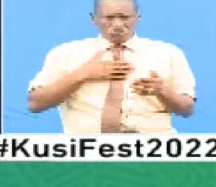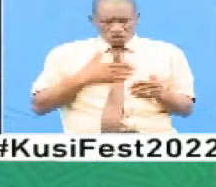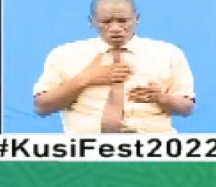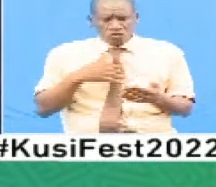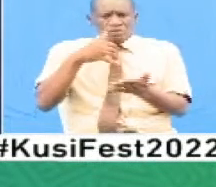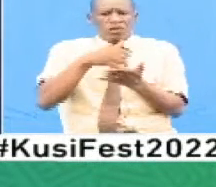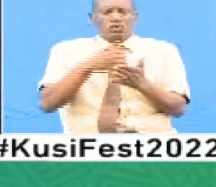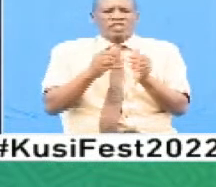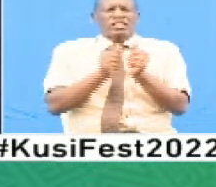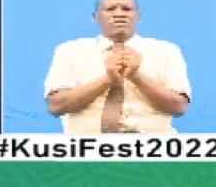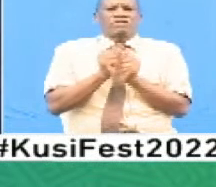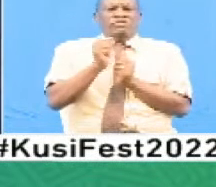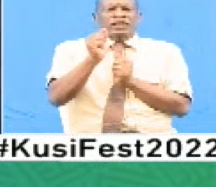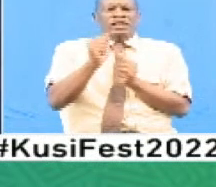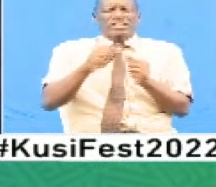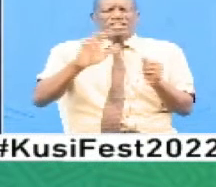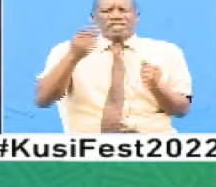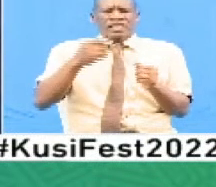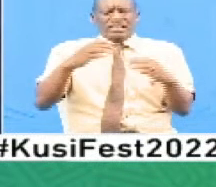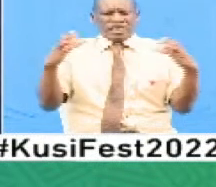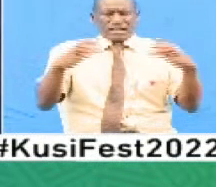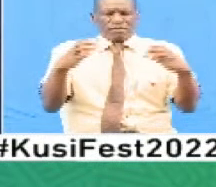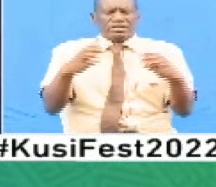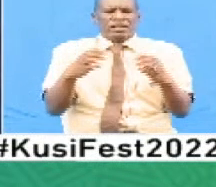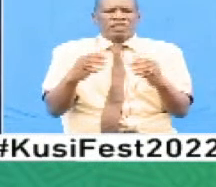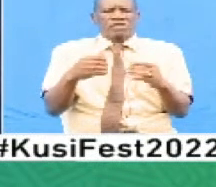of the 15 Kenyan companies